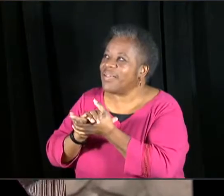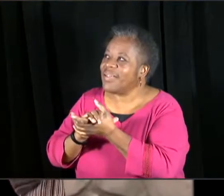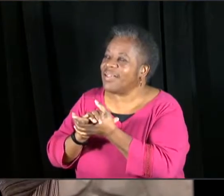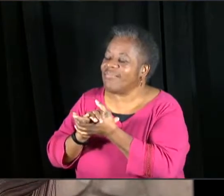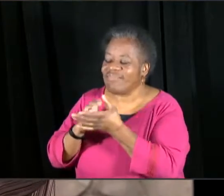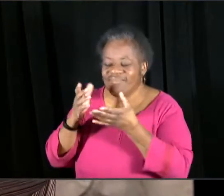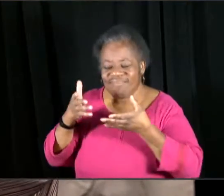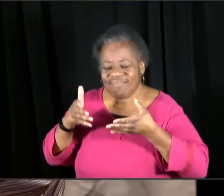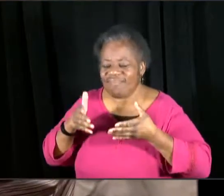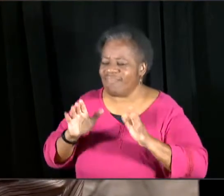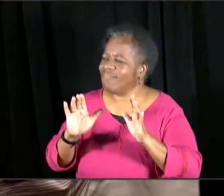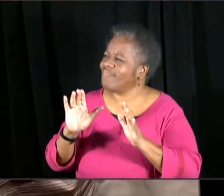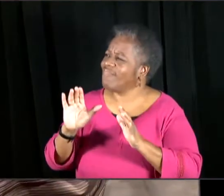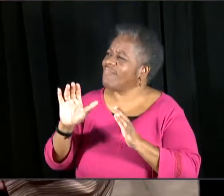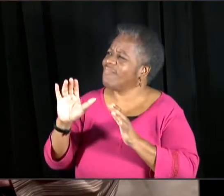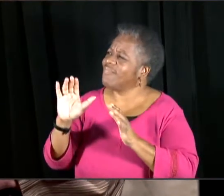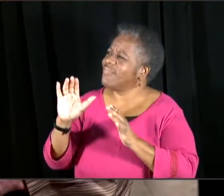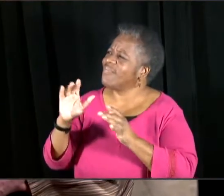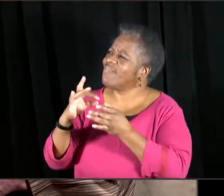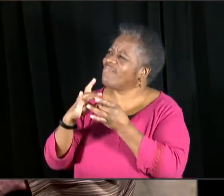be."